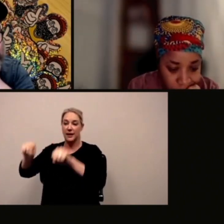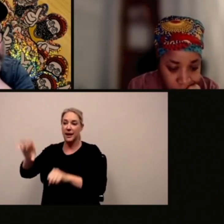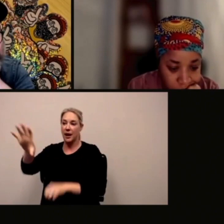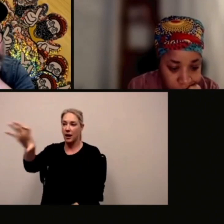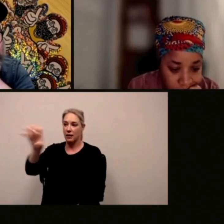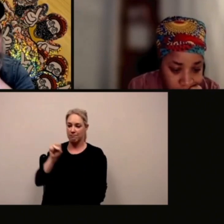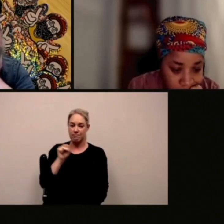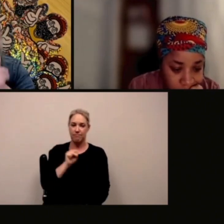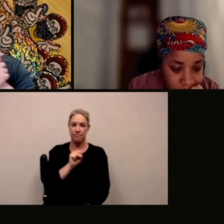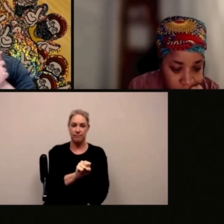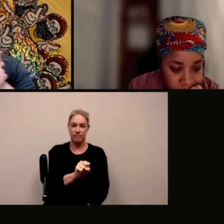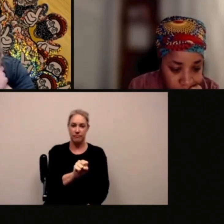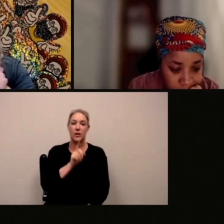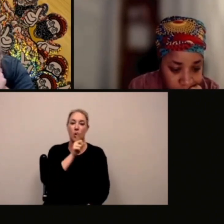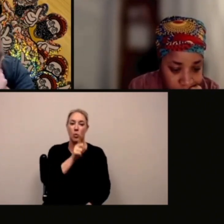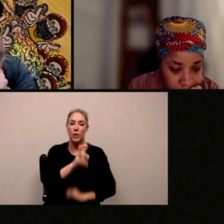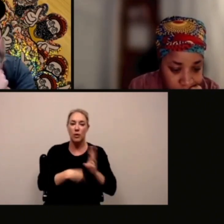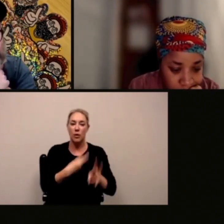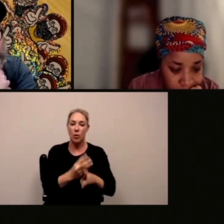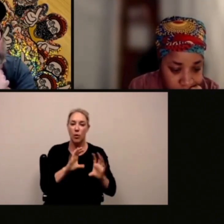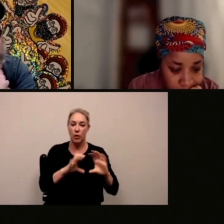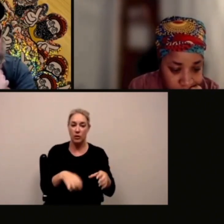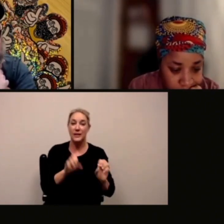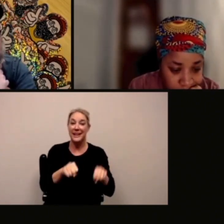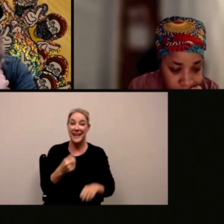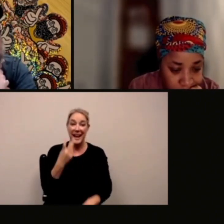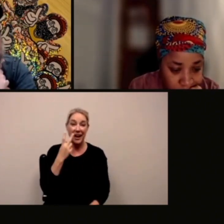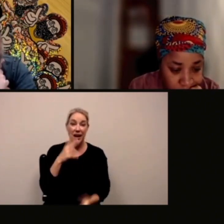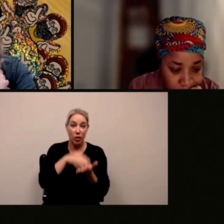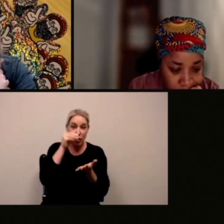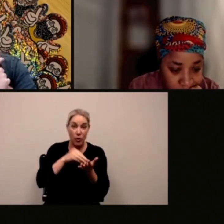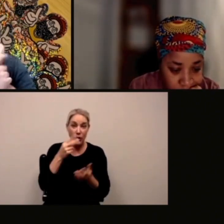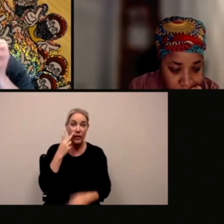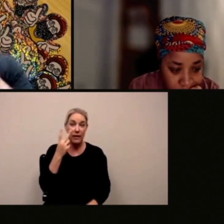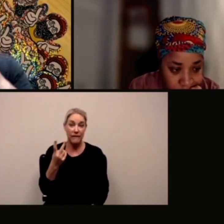visual cues, those things build on what, and it's